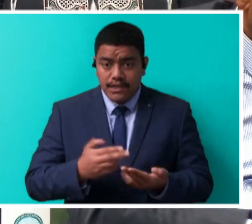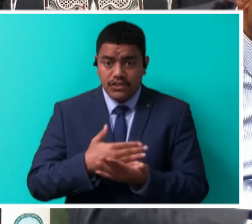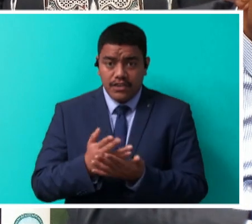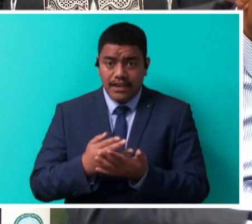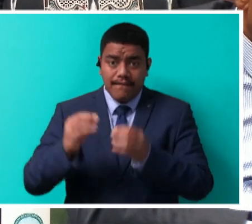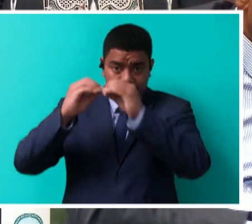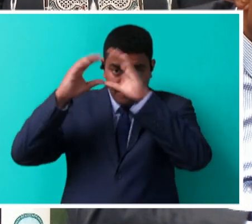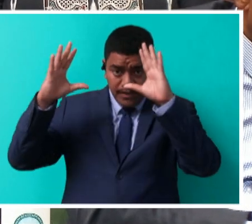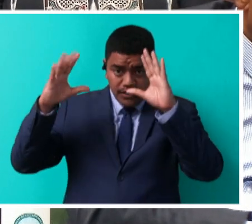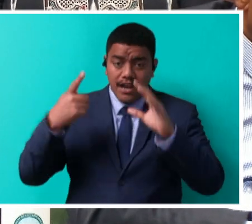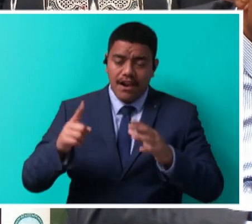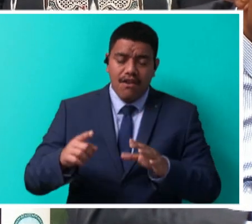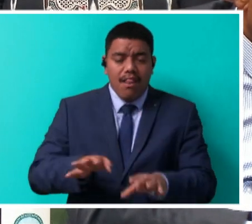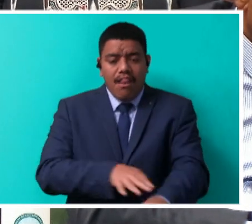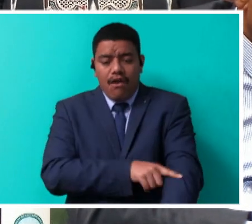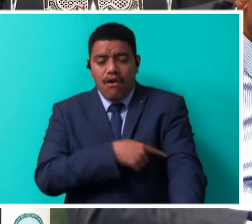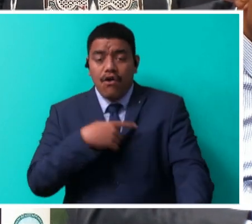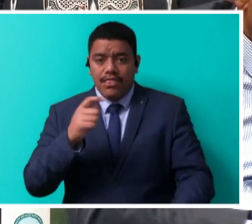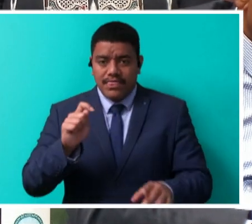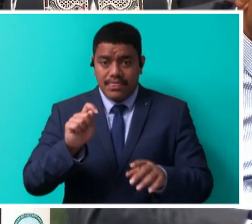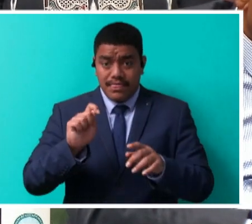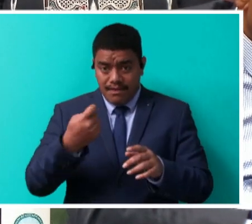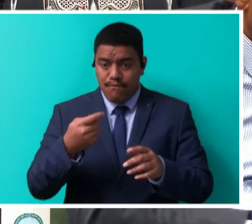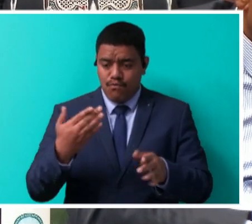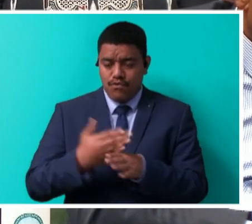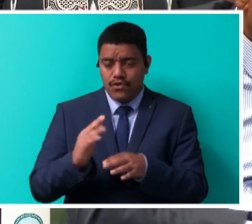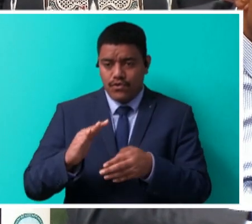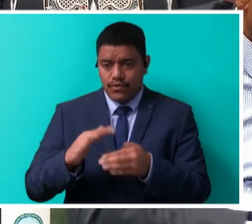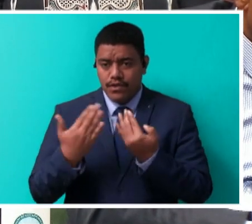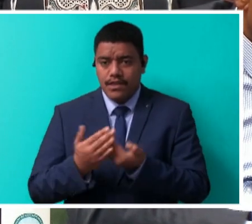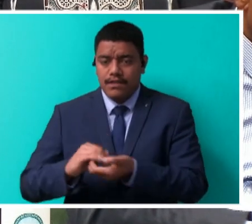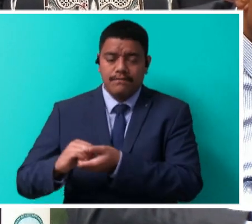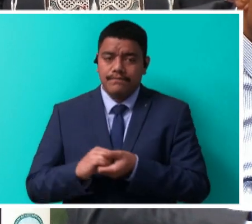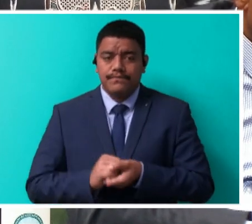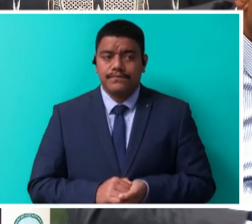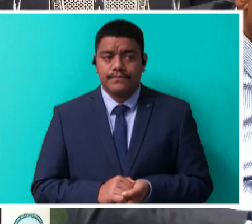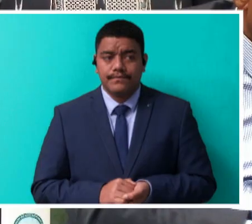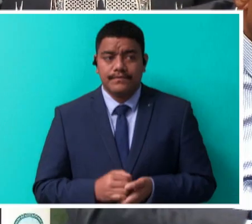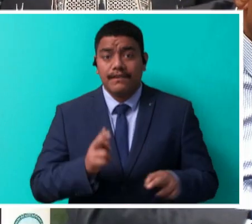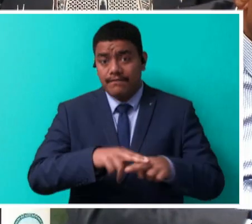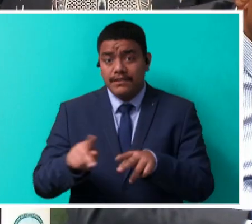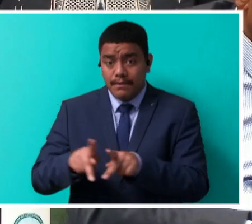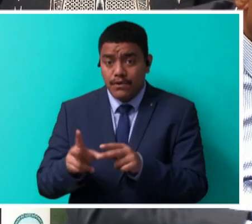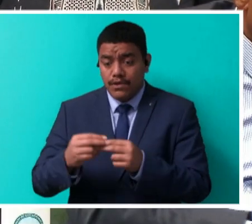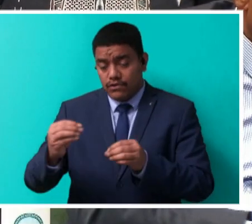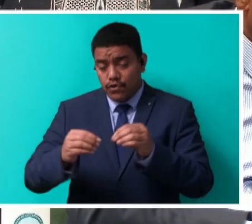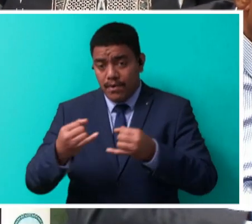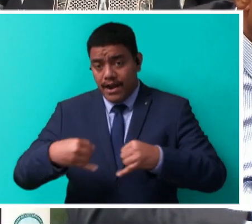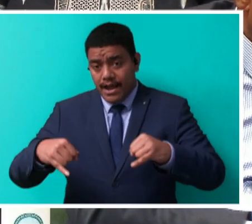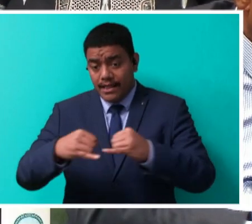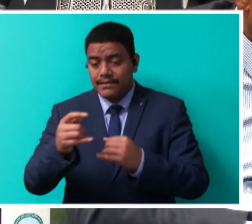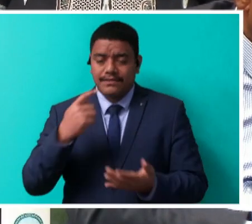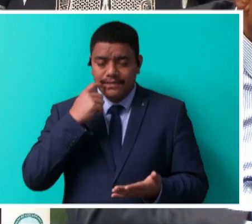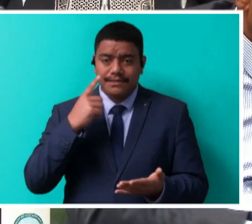vision, and long-term commitment. Mr. Speaker, sir, Fiji's partnership with Solomon Islands is a testament